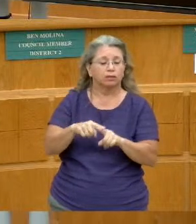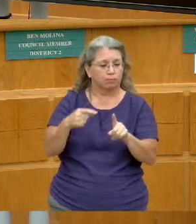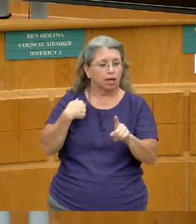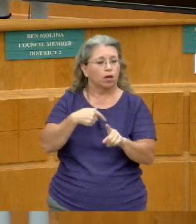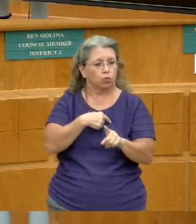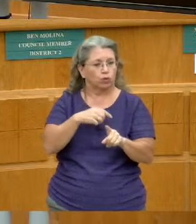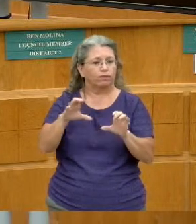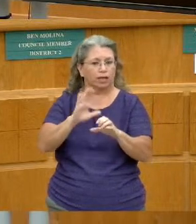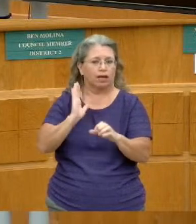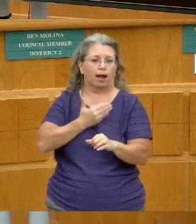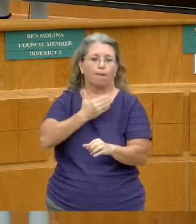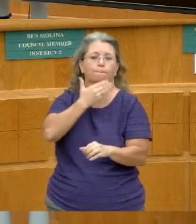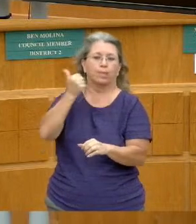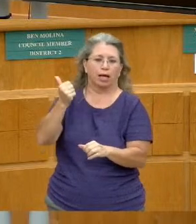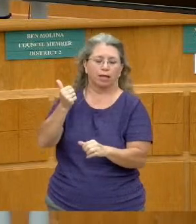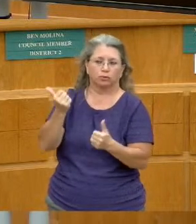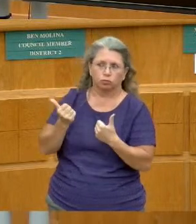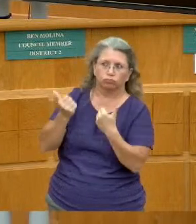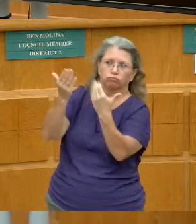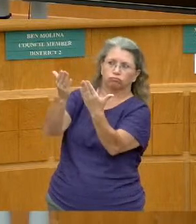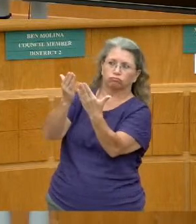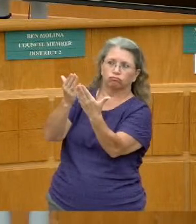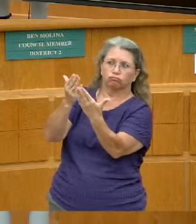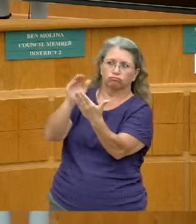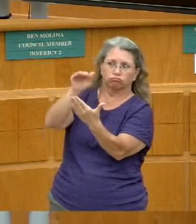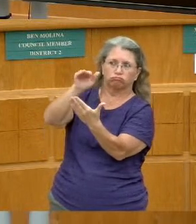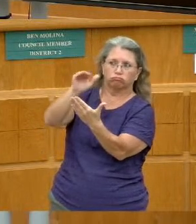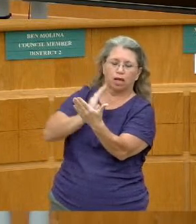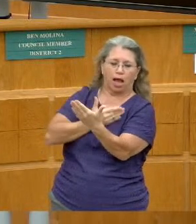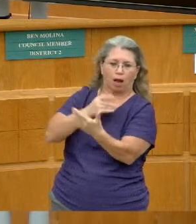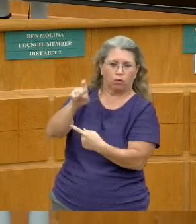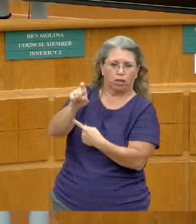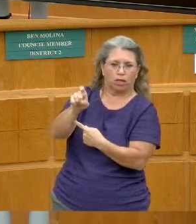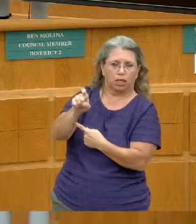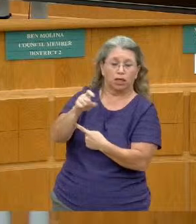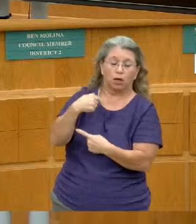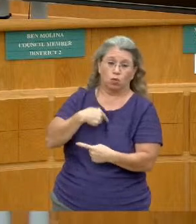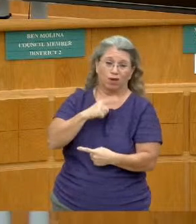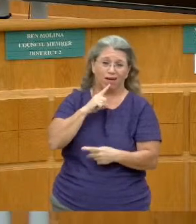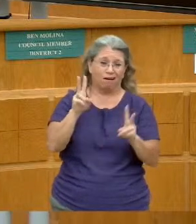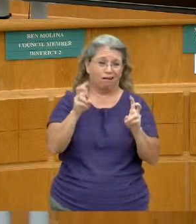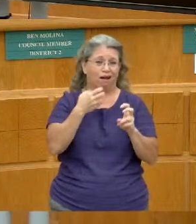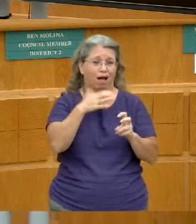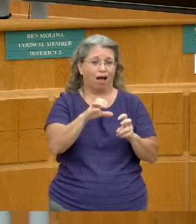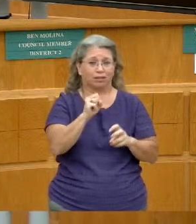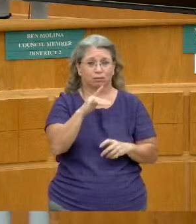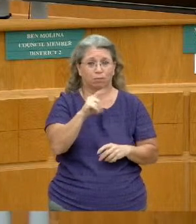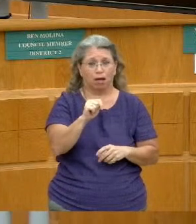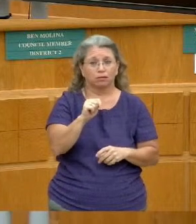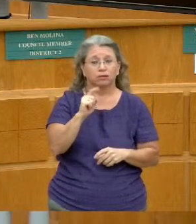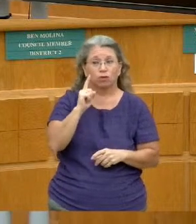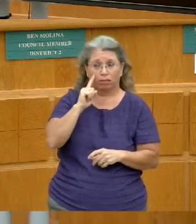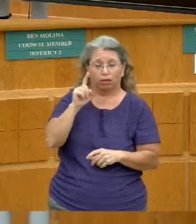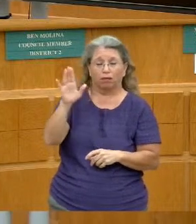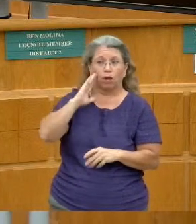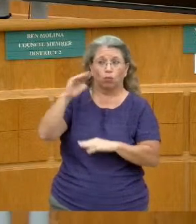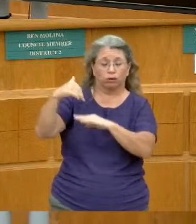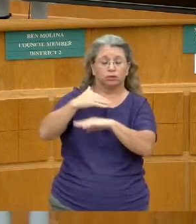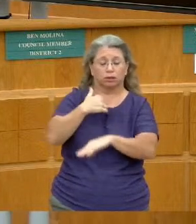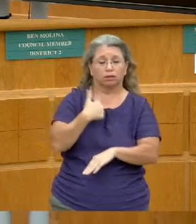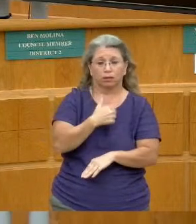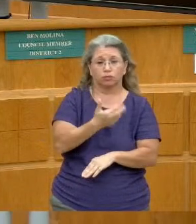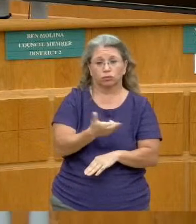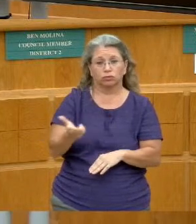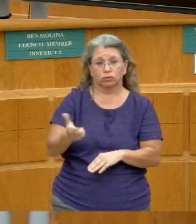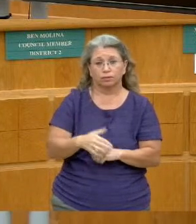the need. And as the hot spot, I think that these resources are best used here. I also want to be